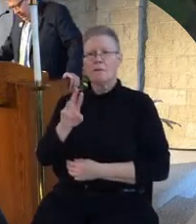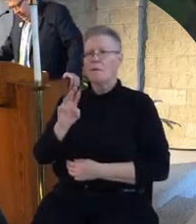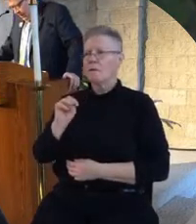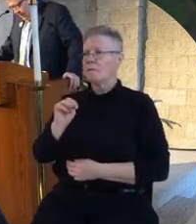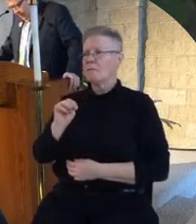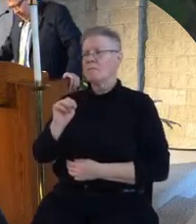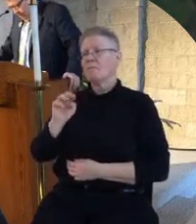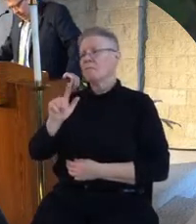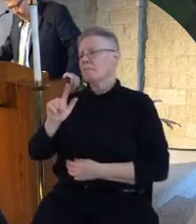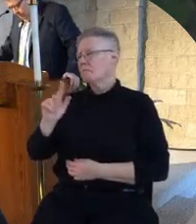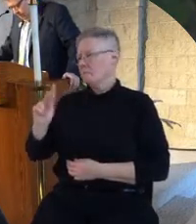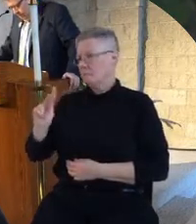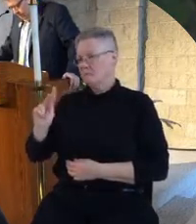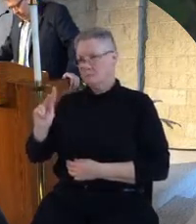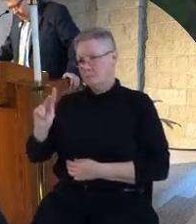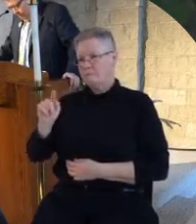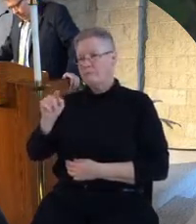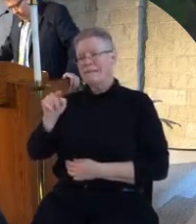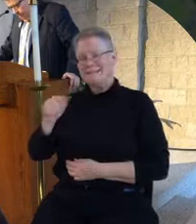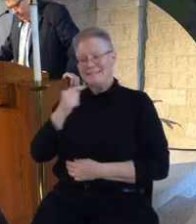once said,